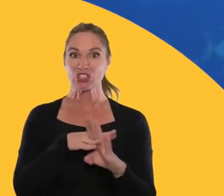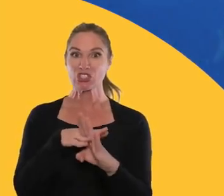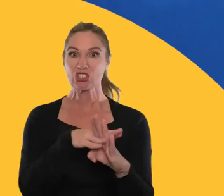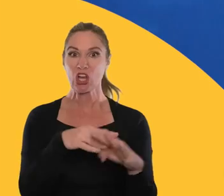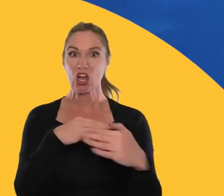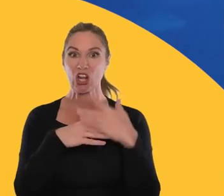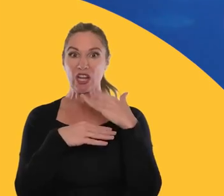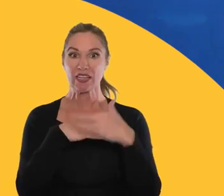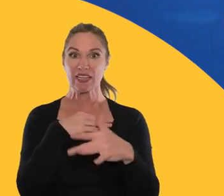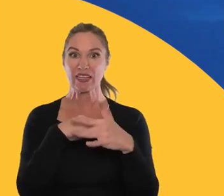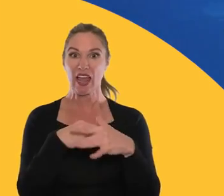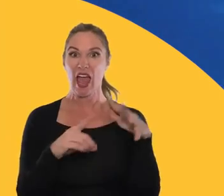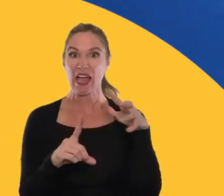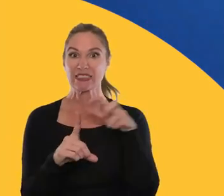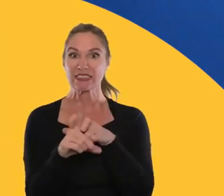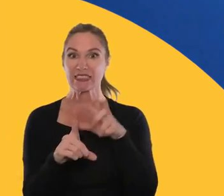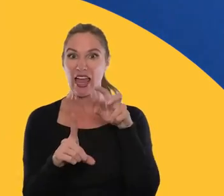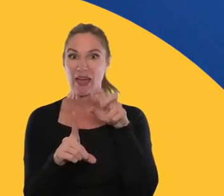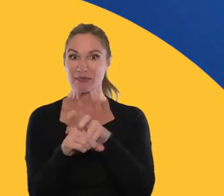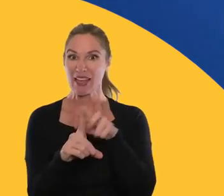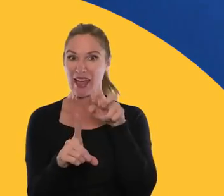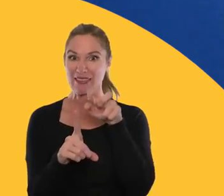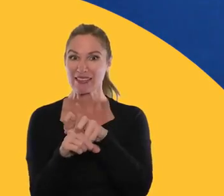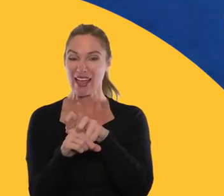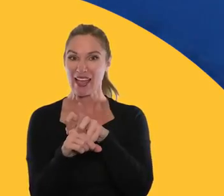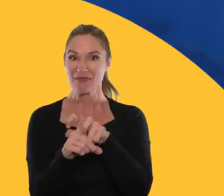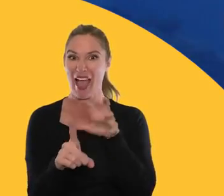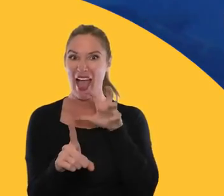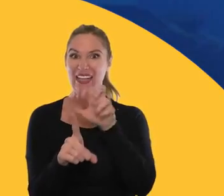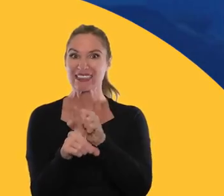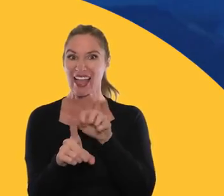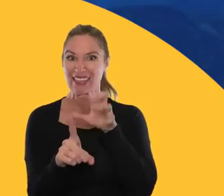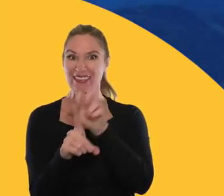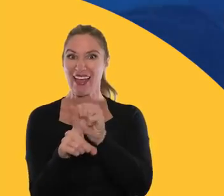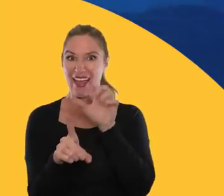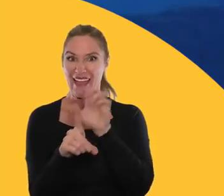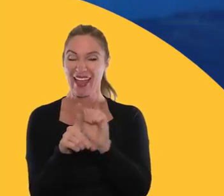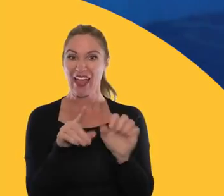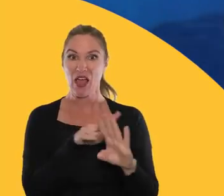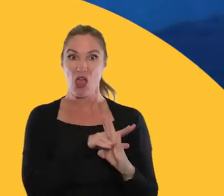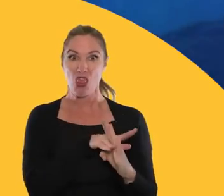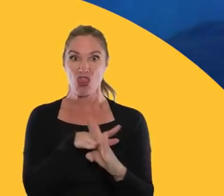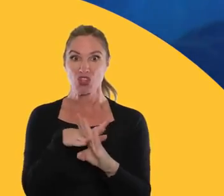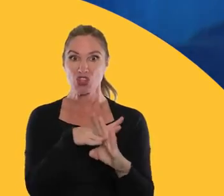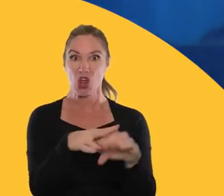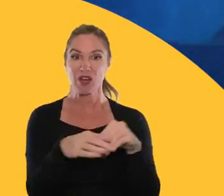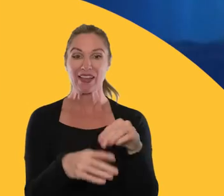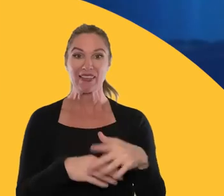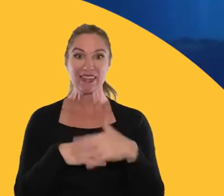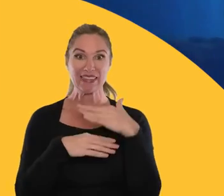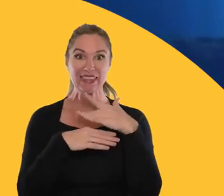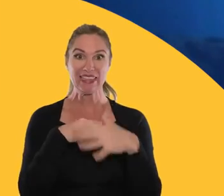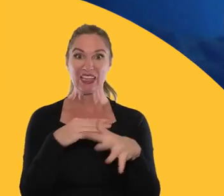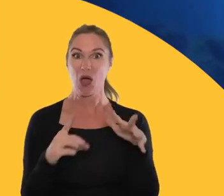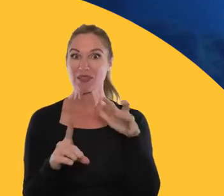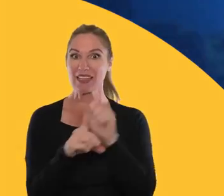Shark in the sea goes snap, snap, snap, snap, snap, snap, snap, snap, snap. Shark in the